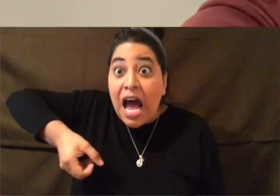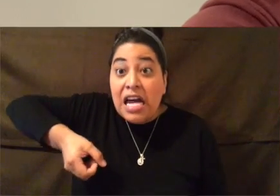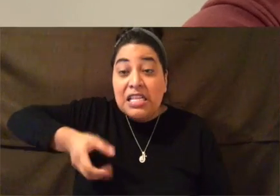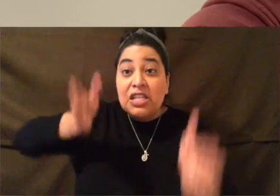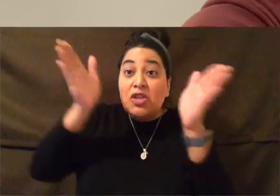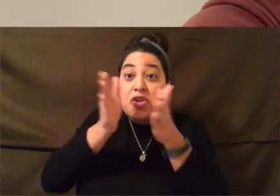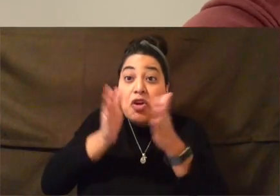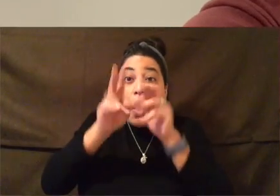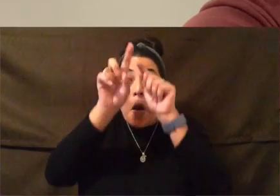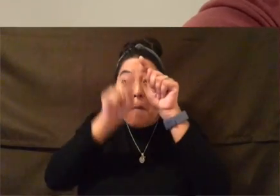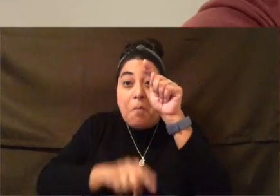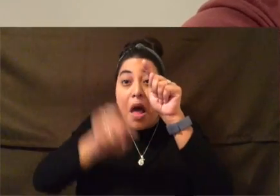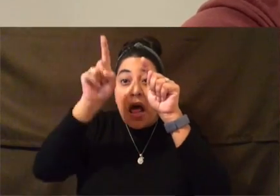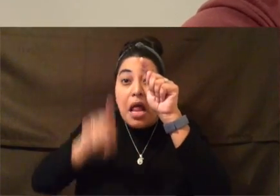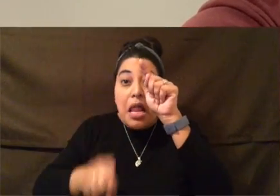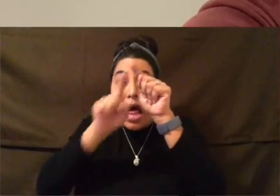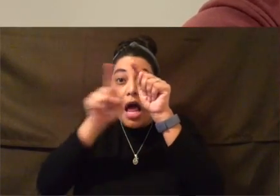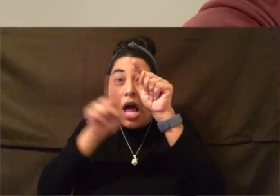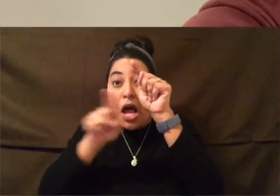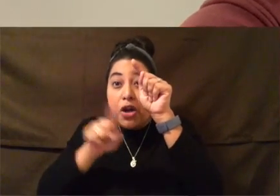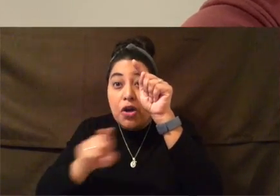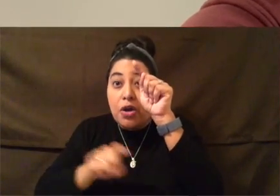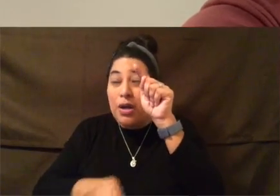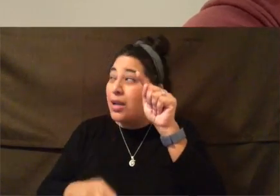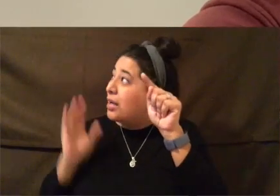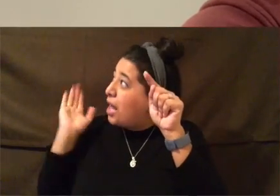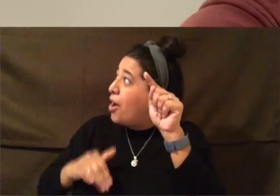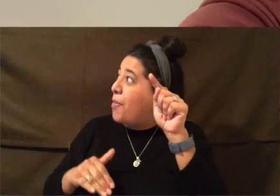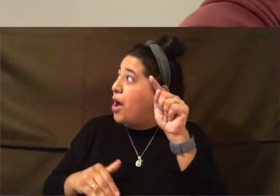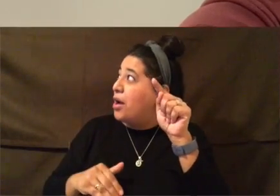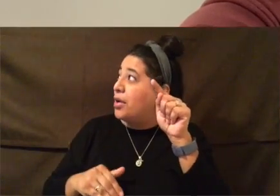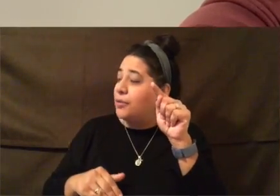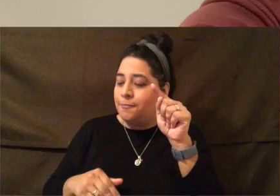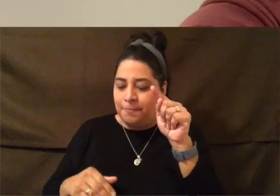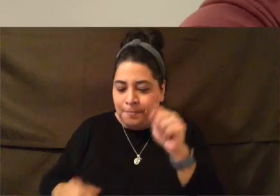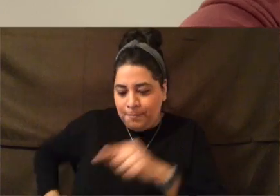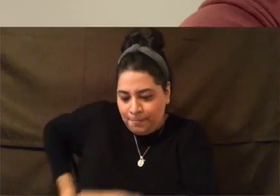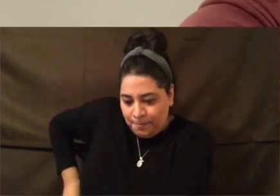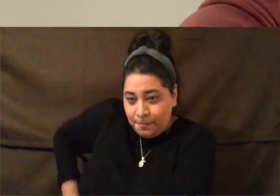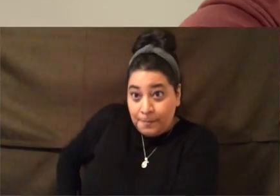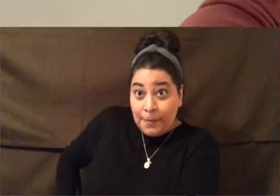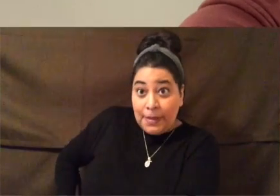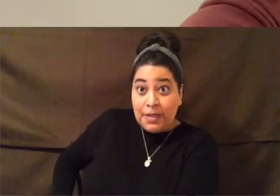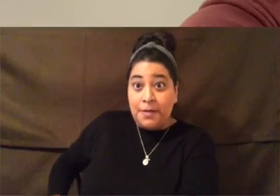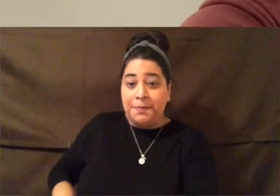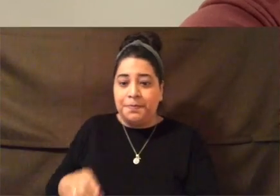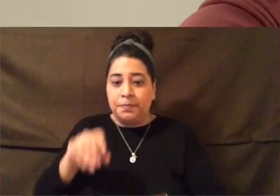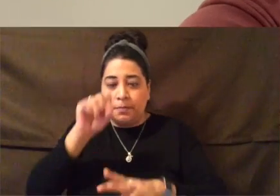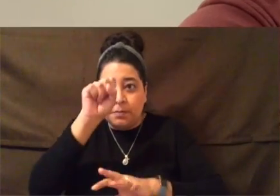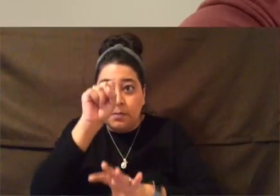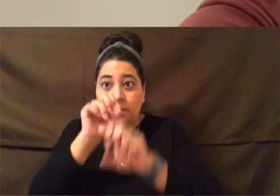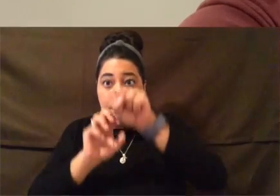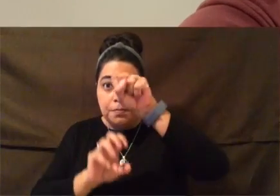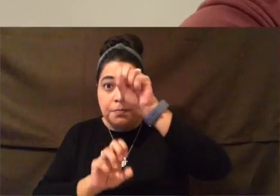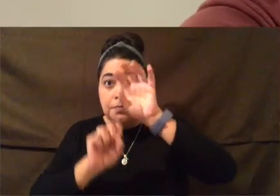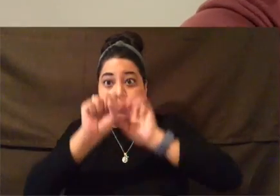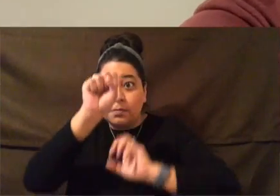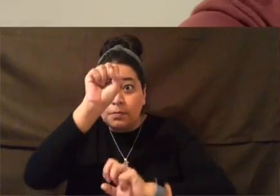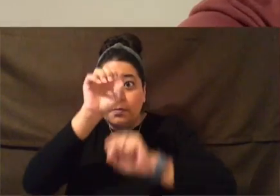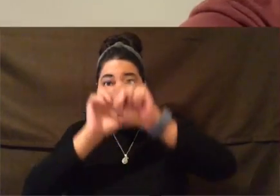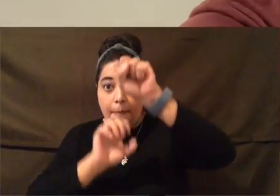hole. "There's a little ladder," he said. "Let's go." He clipped the flashlight and he felt his way down the small